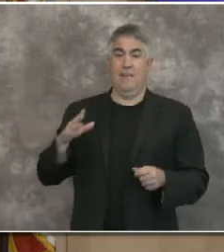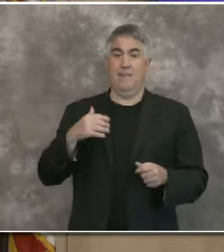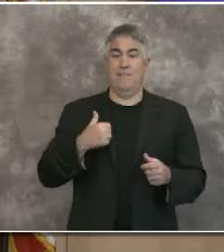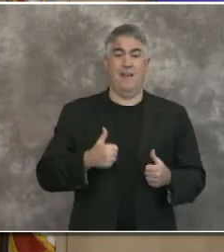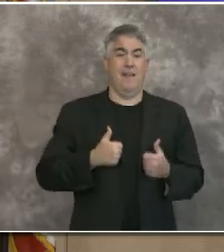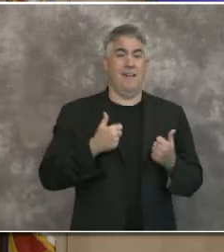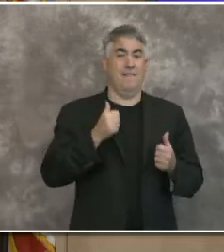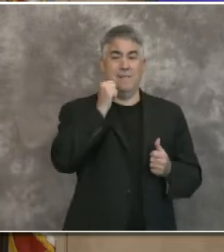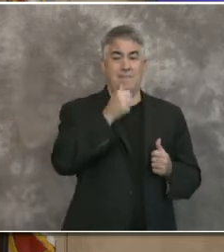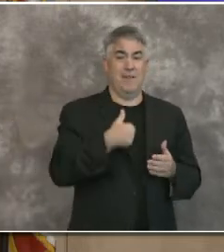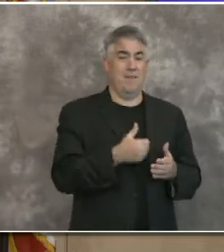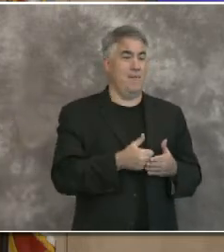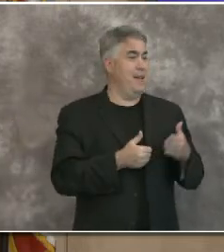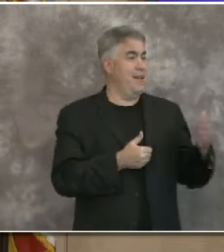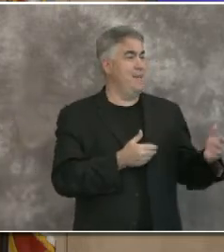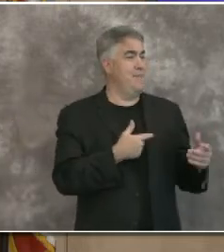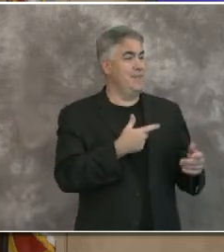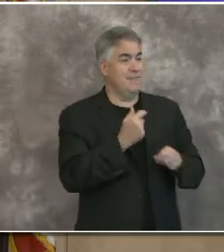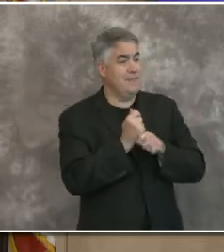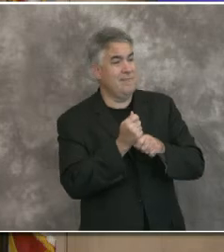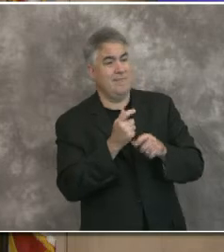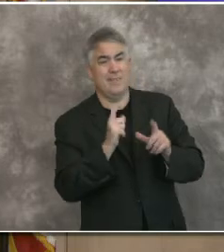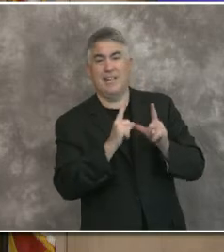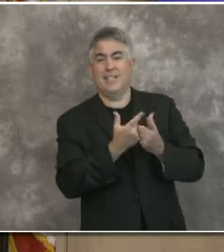League coach, they're the people you go to church with.